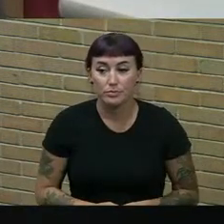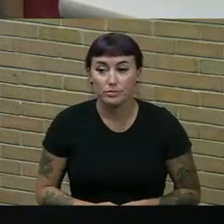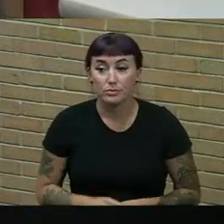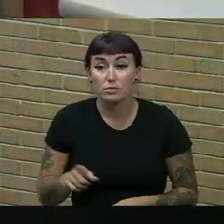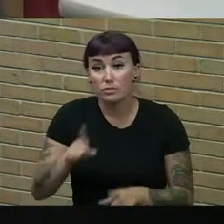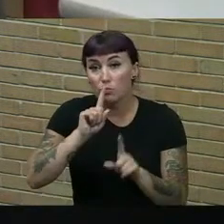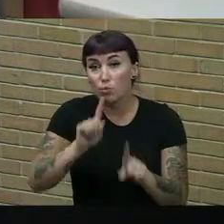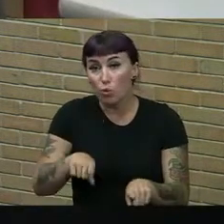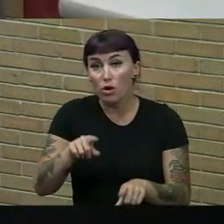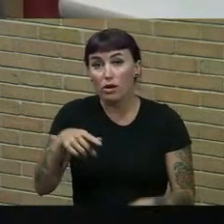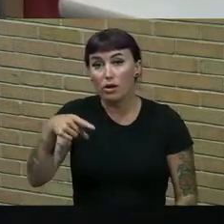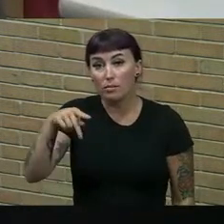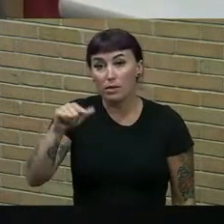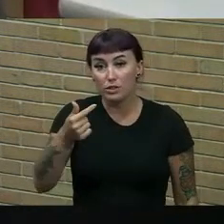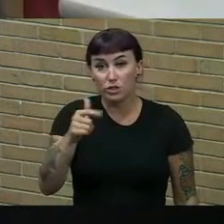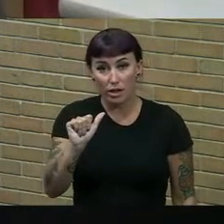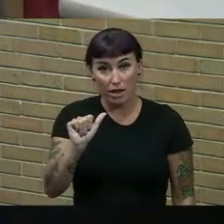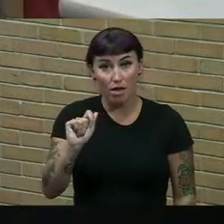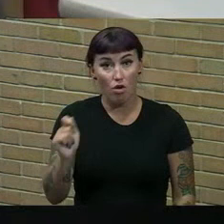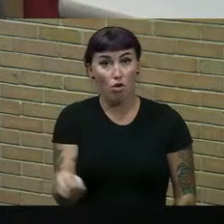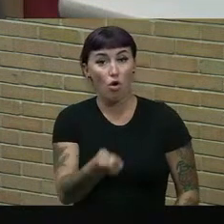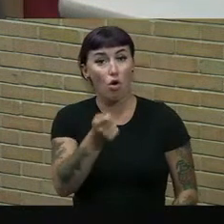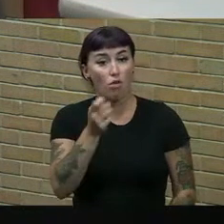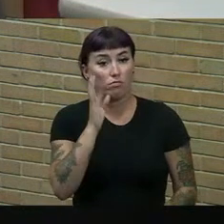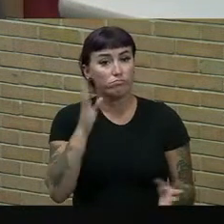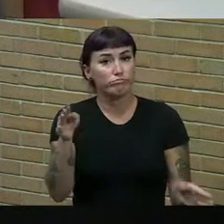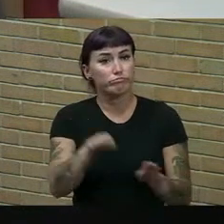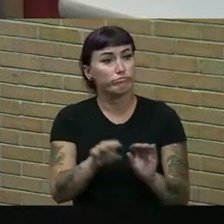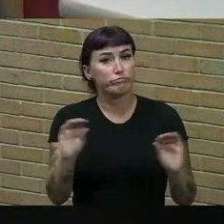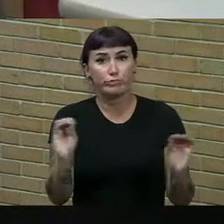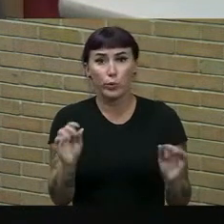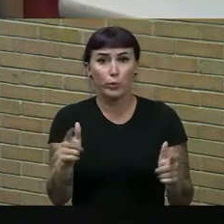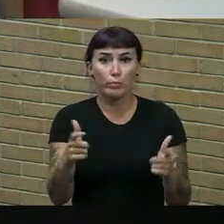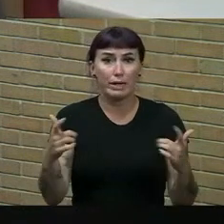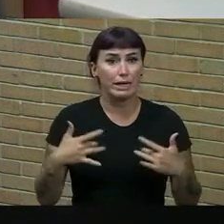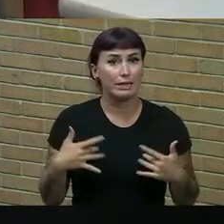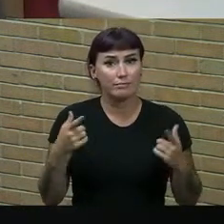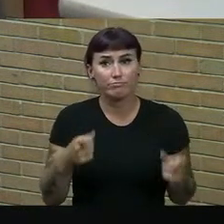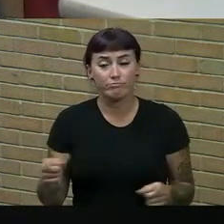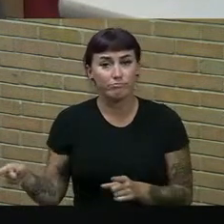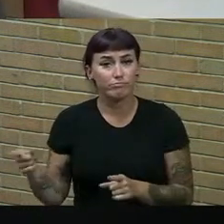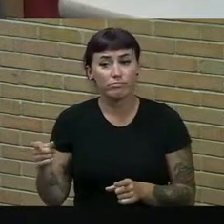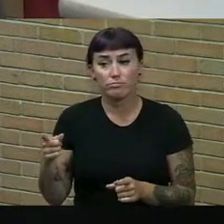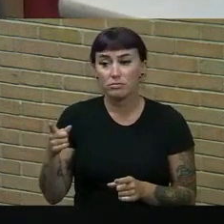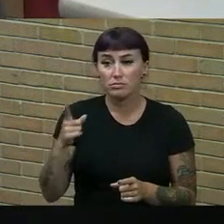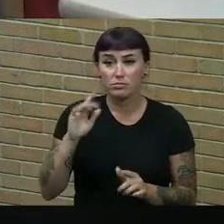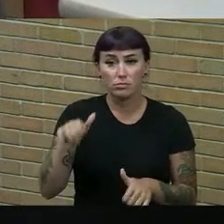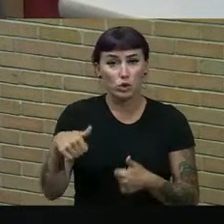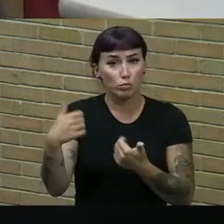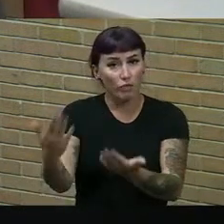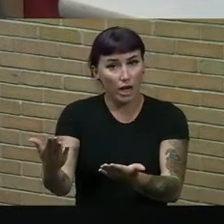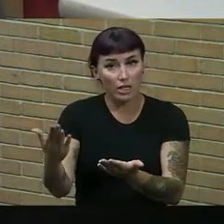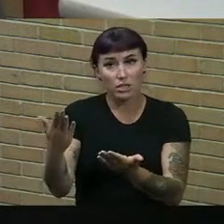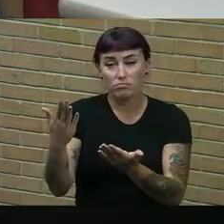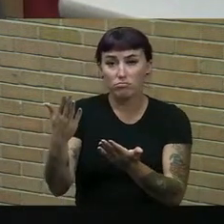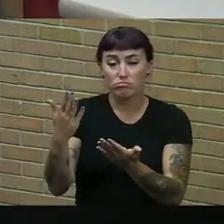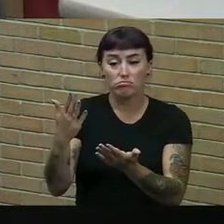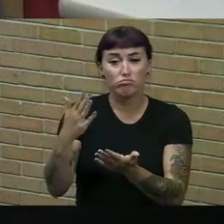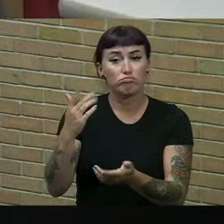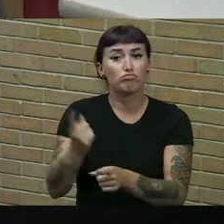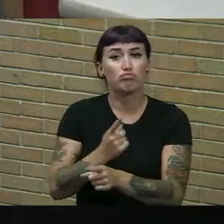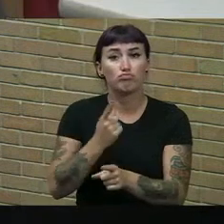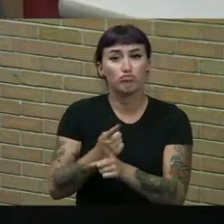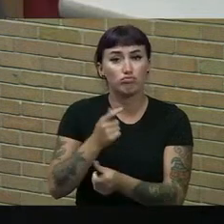They reported that the PGA concluded with no major incidents where they were stationed and provided significant